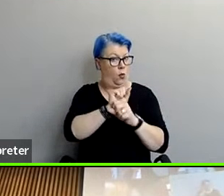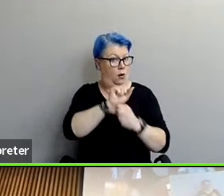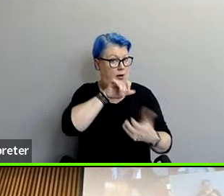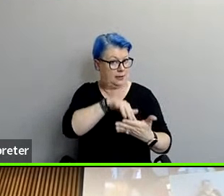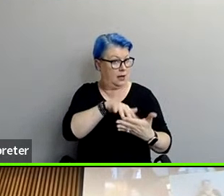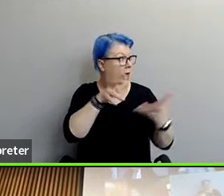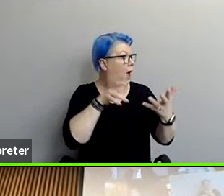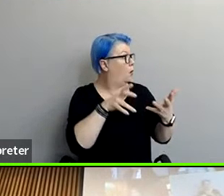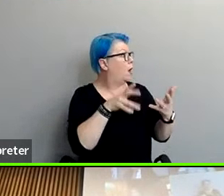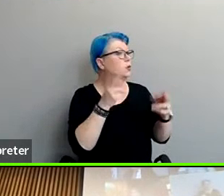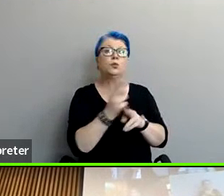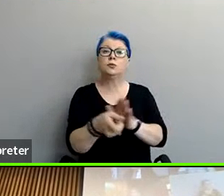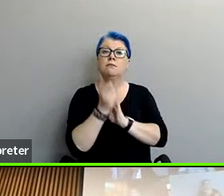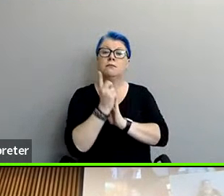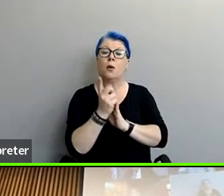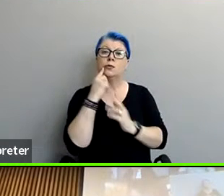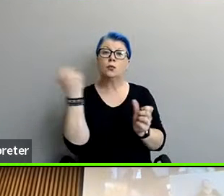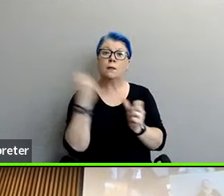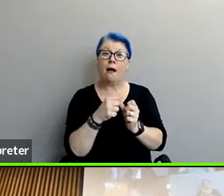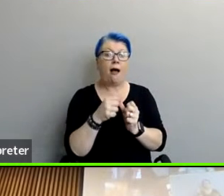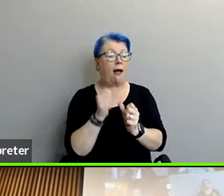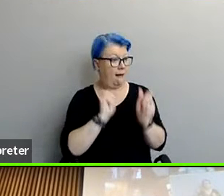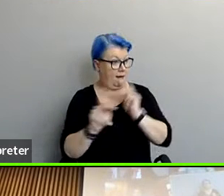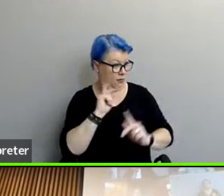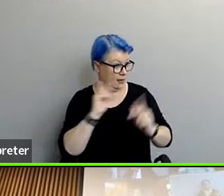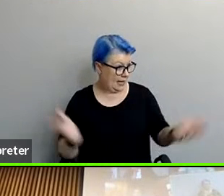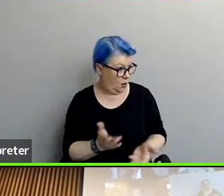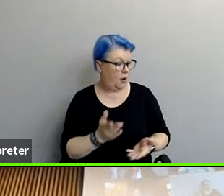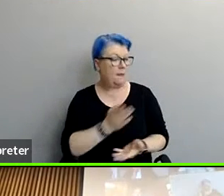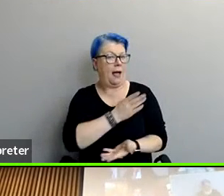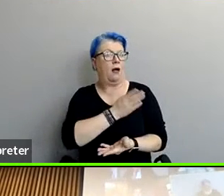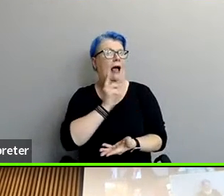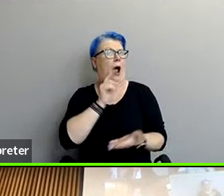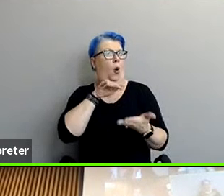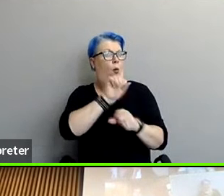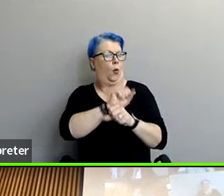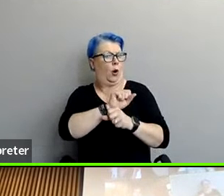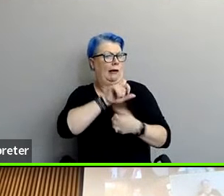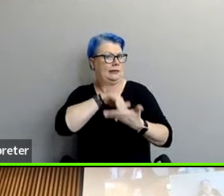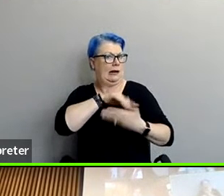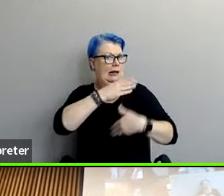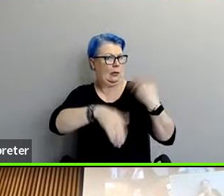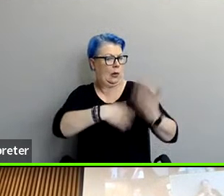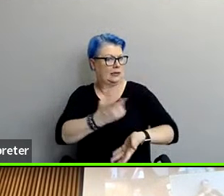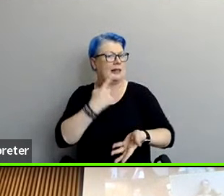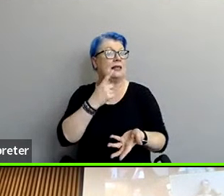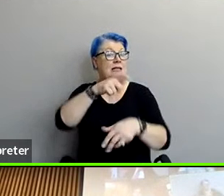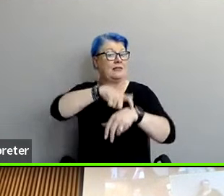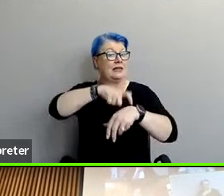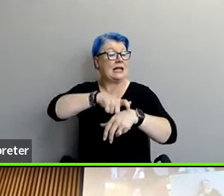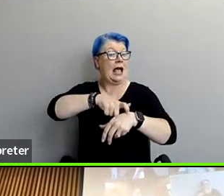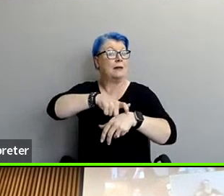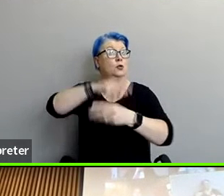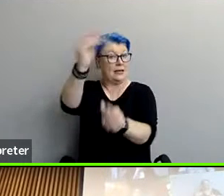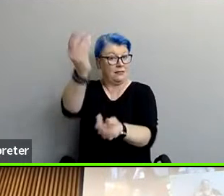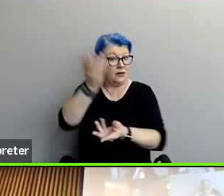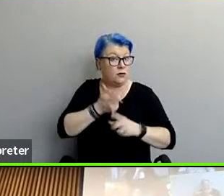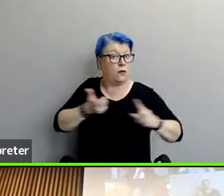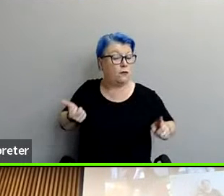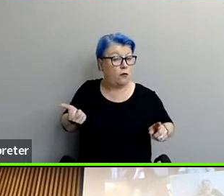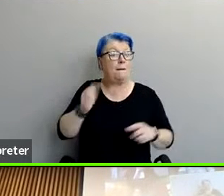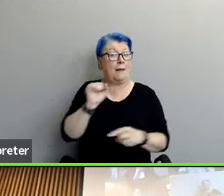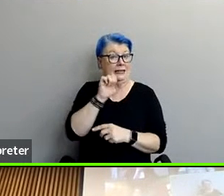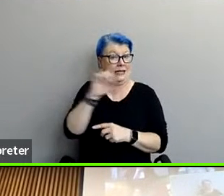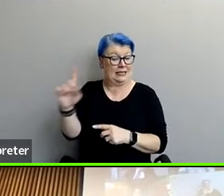to remind the audience and directors of the board on the work study process. Work study is a time to receive information from the SSD leader. We have